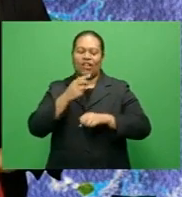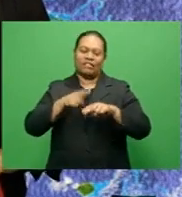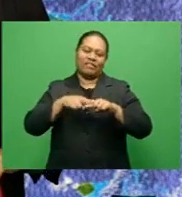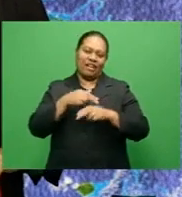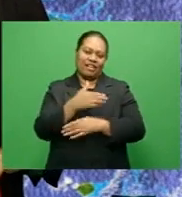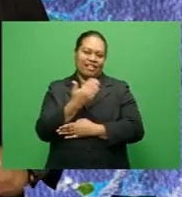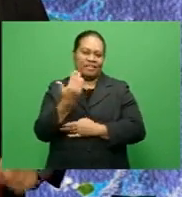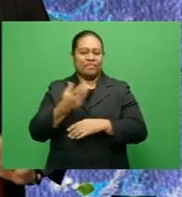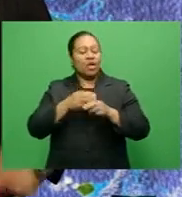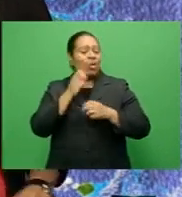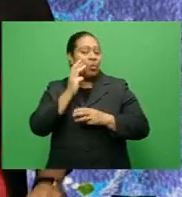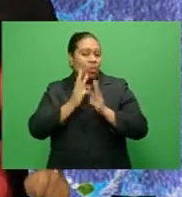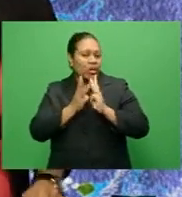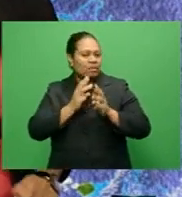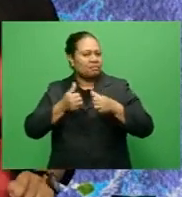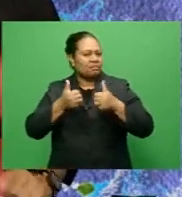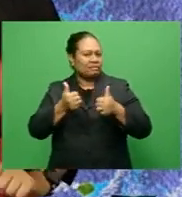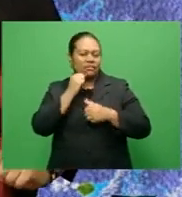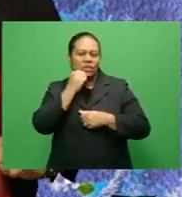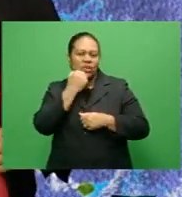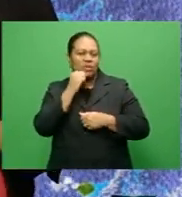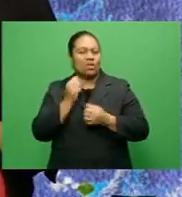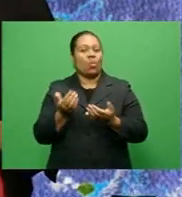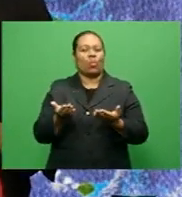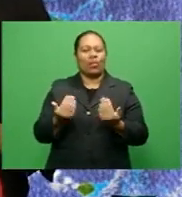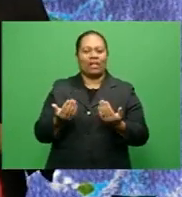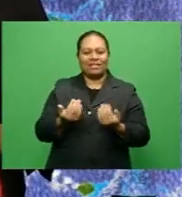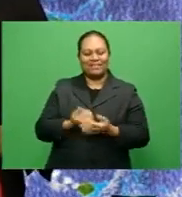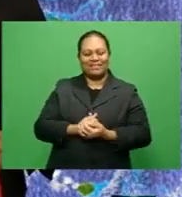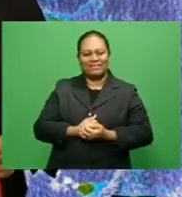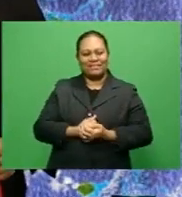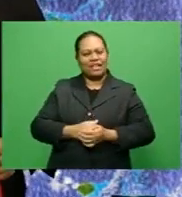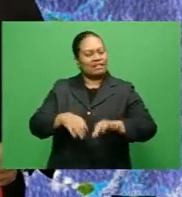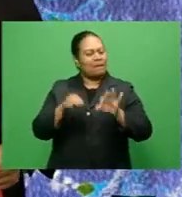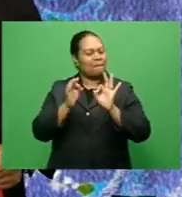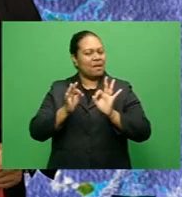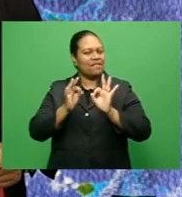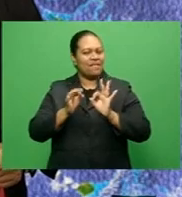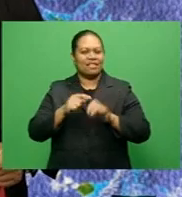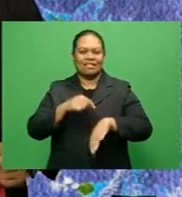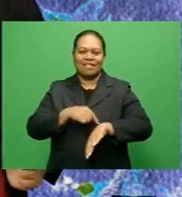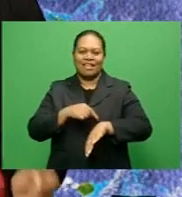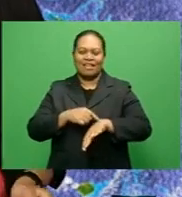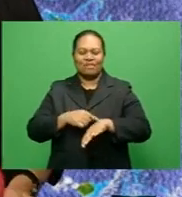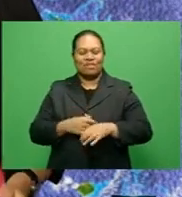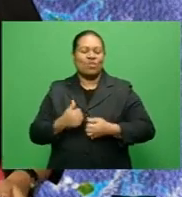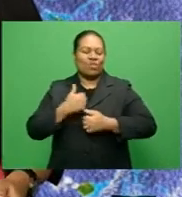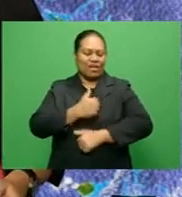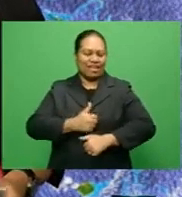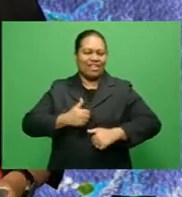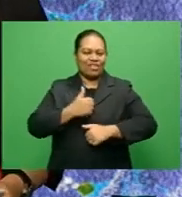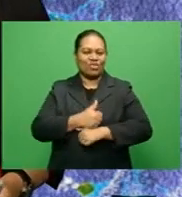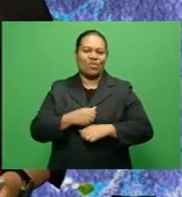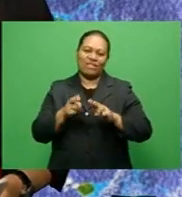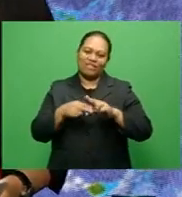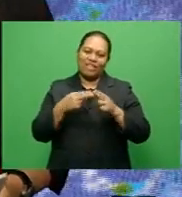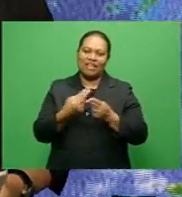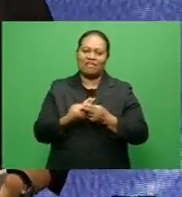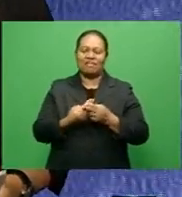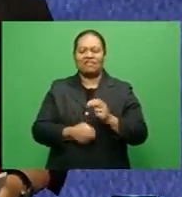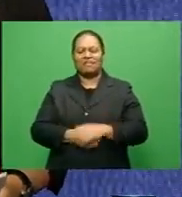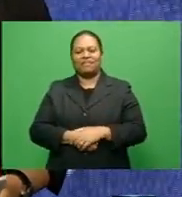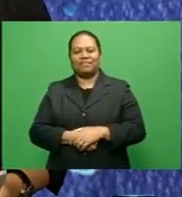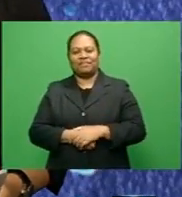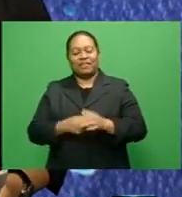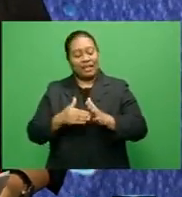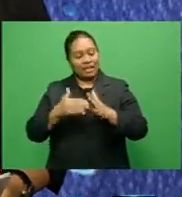nice, warm and very welcoming. Perfect time to enjoy it with family and friends under the sun. Now moving